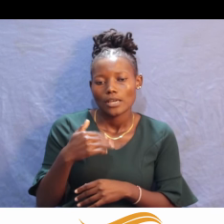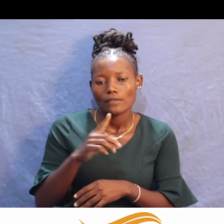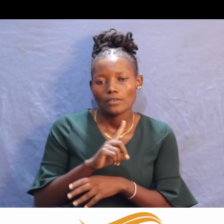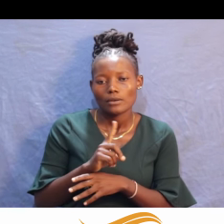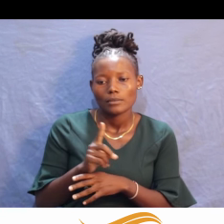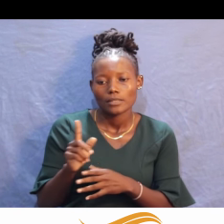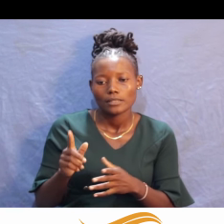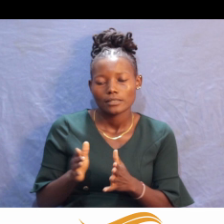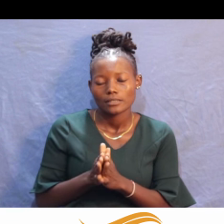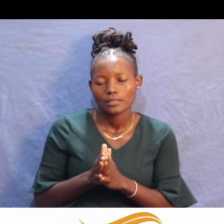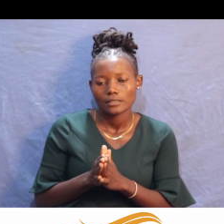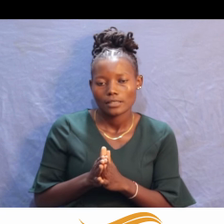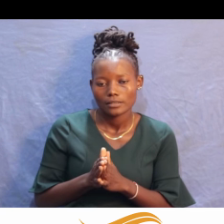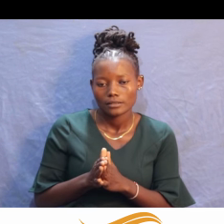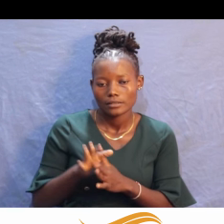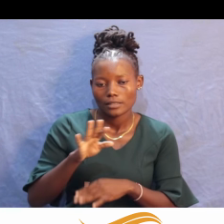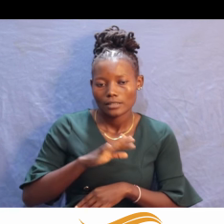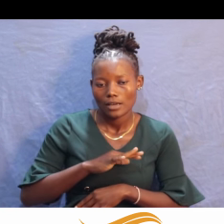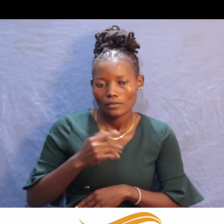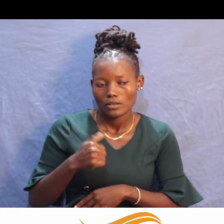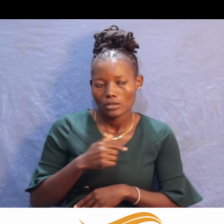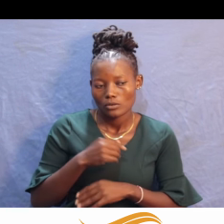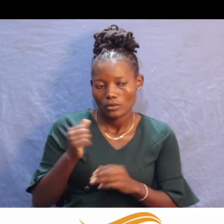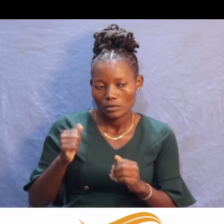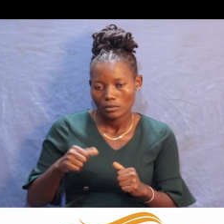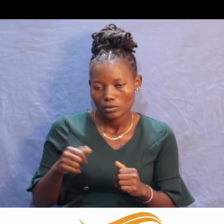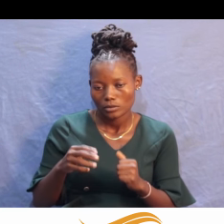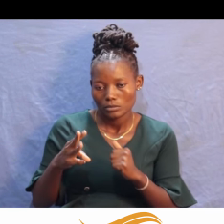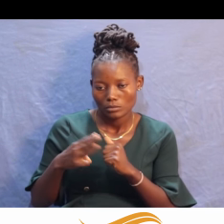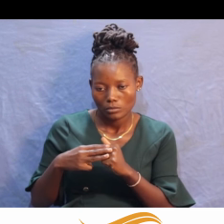An athlete can reach up to 70 to 80.